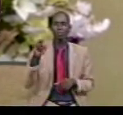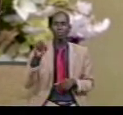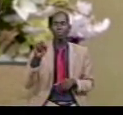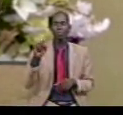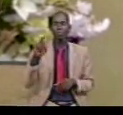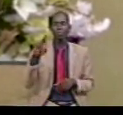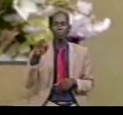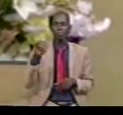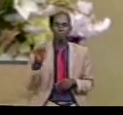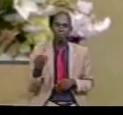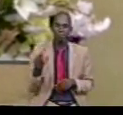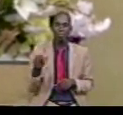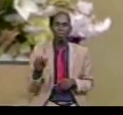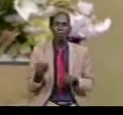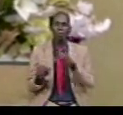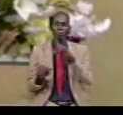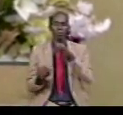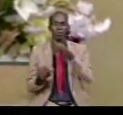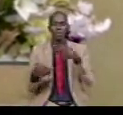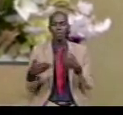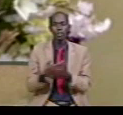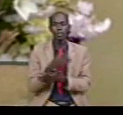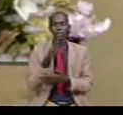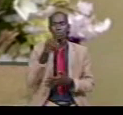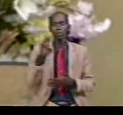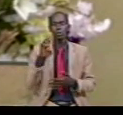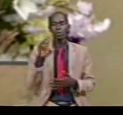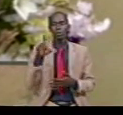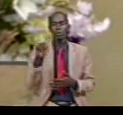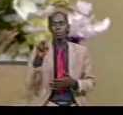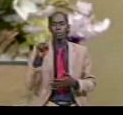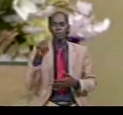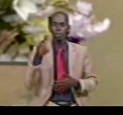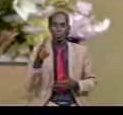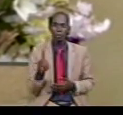Zealand, Papua New Guinea, Solomon Island,